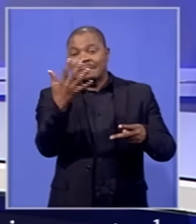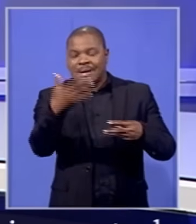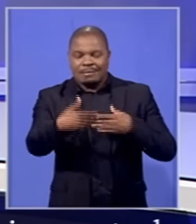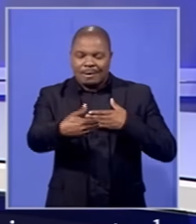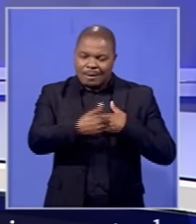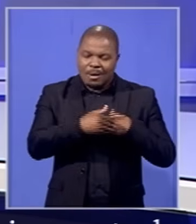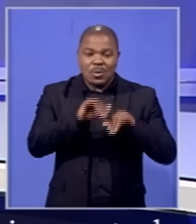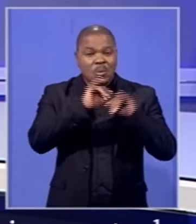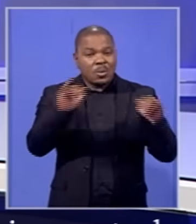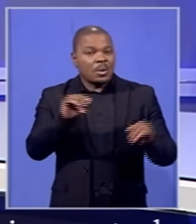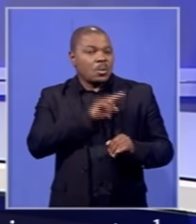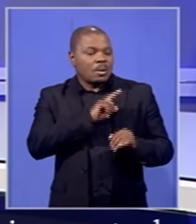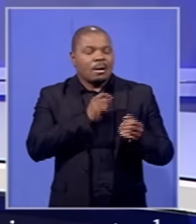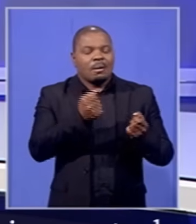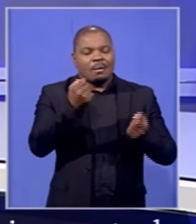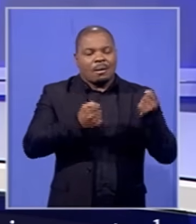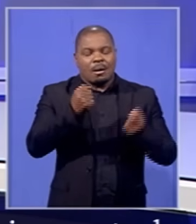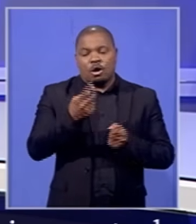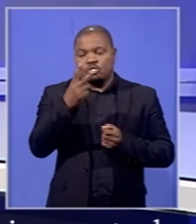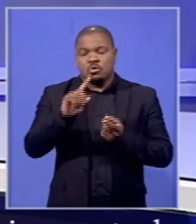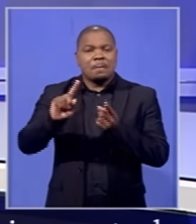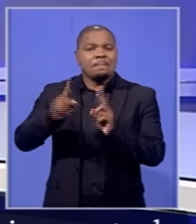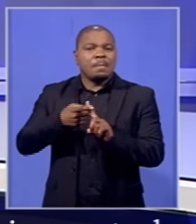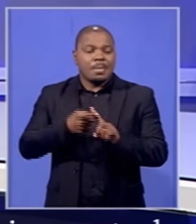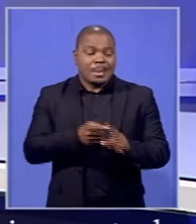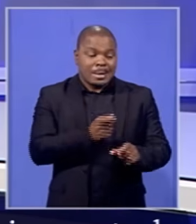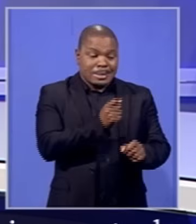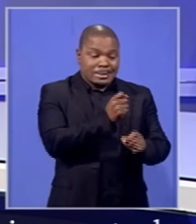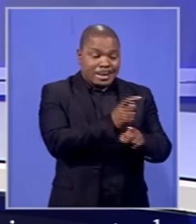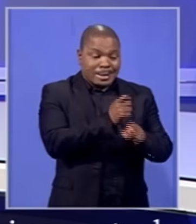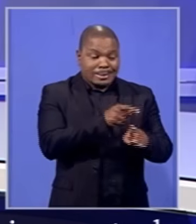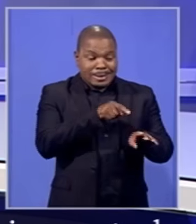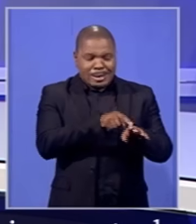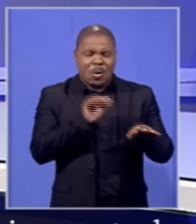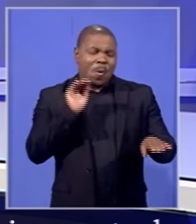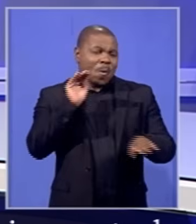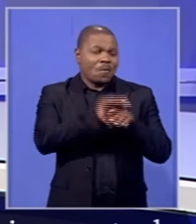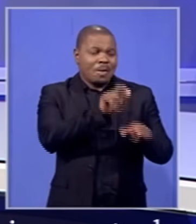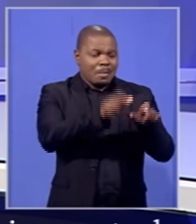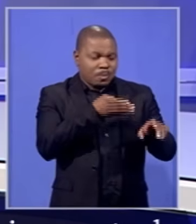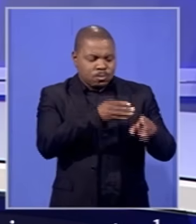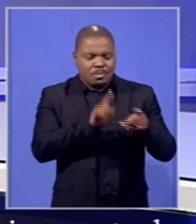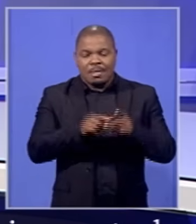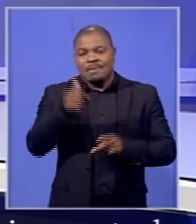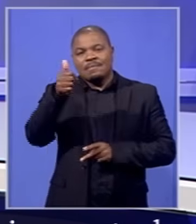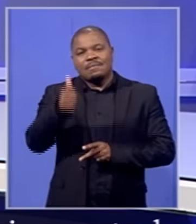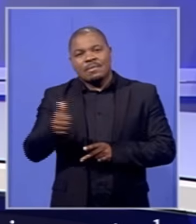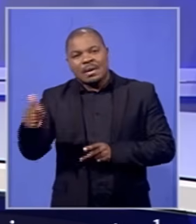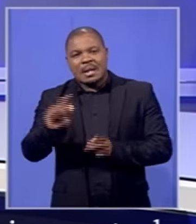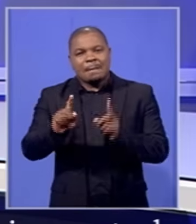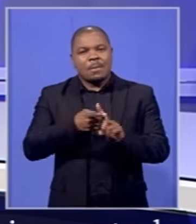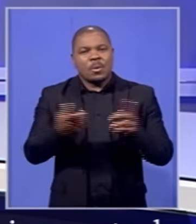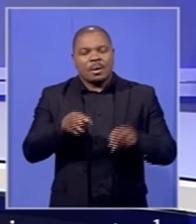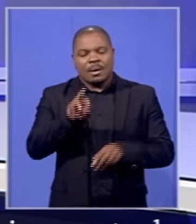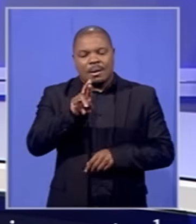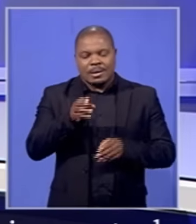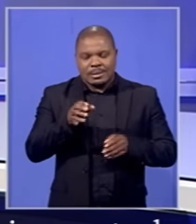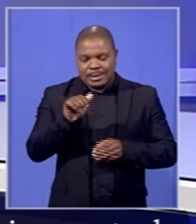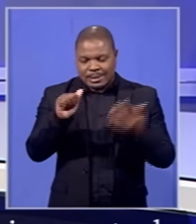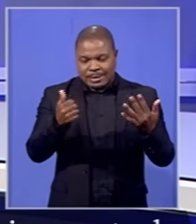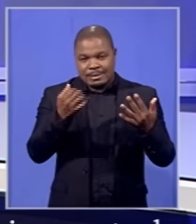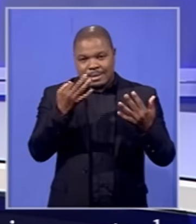mo thulanong ya dijanaga magareng ga minibus e weneng e tletse phetelela le baki mo tseleng ya R63 magareng